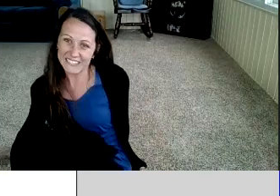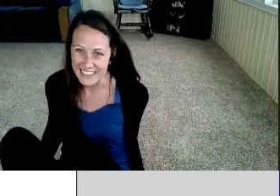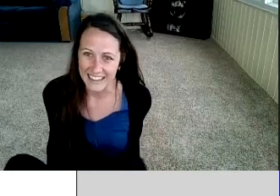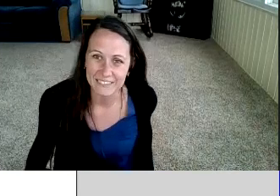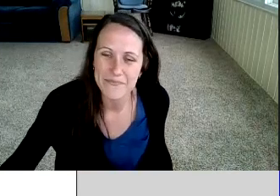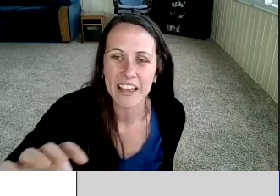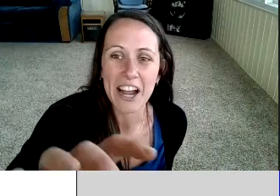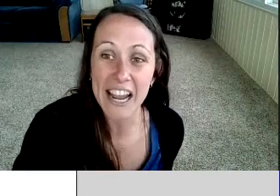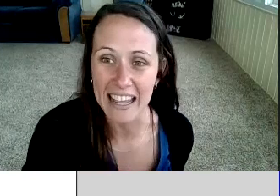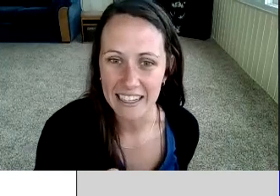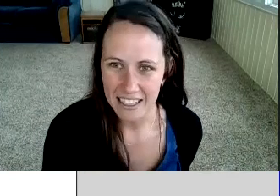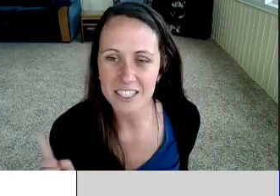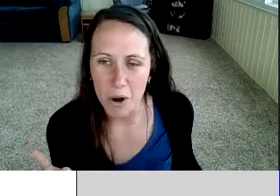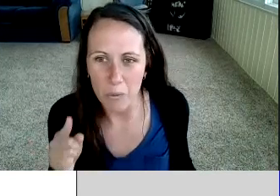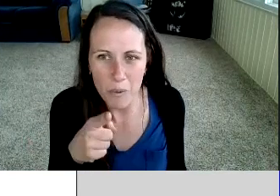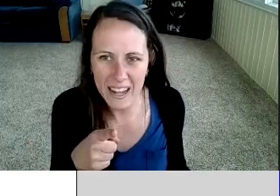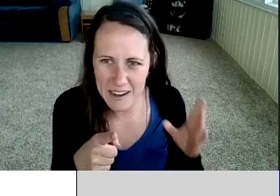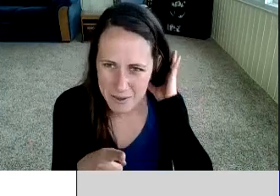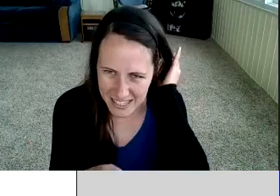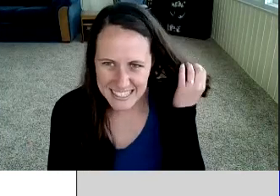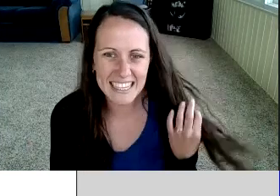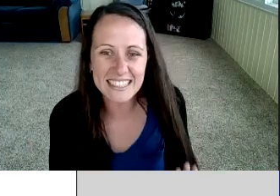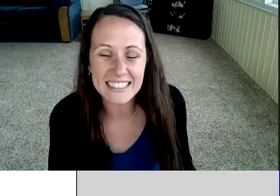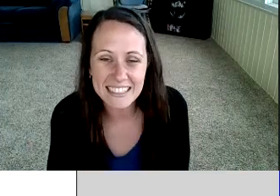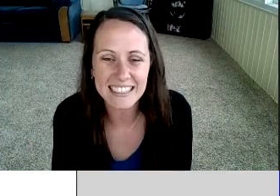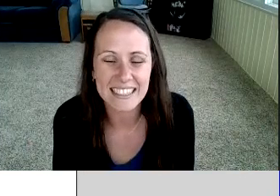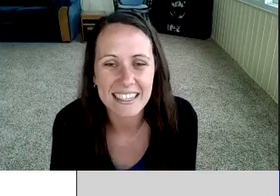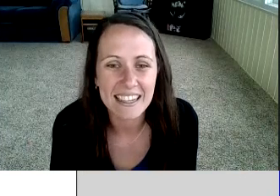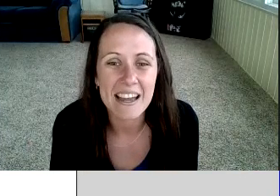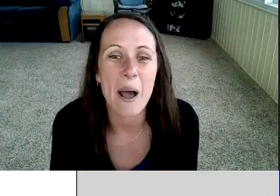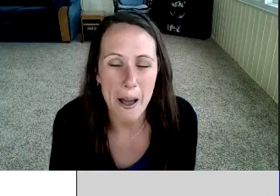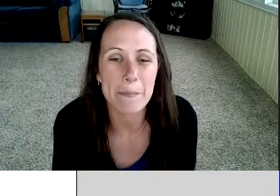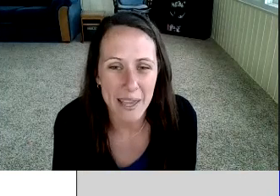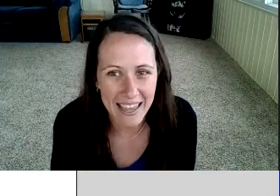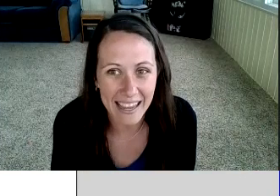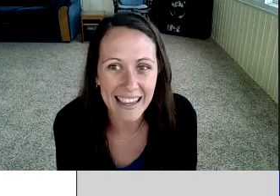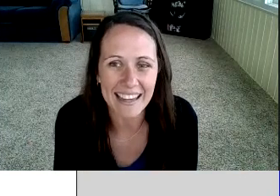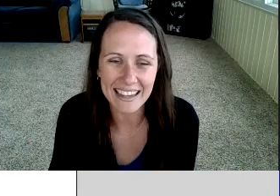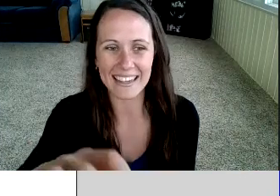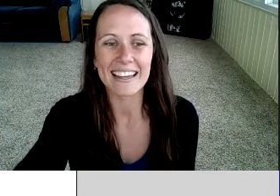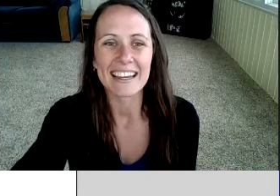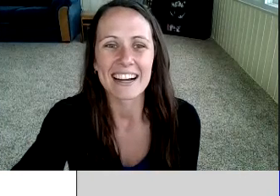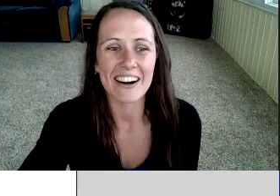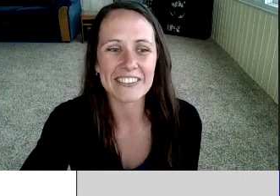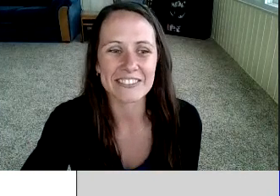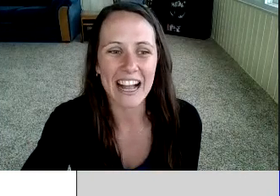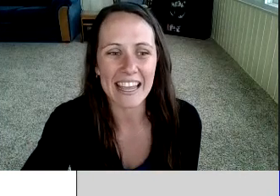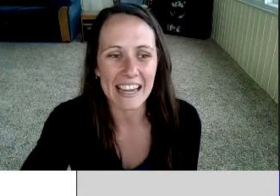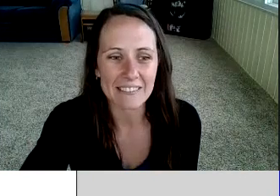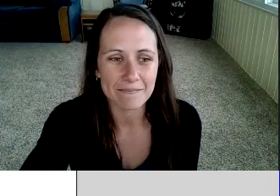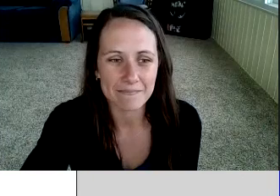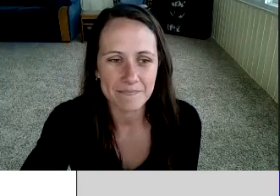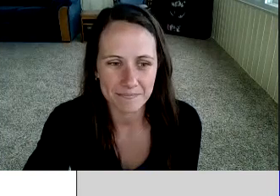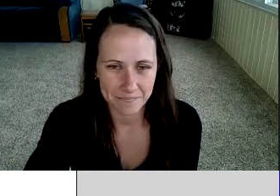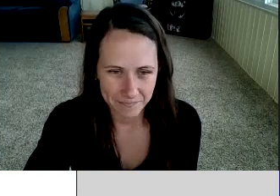Have fun with it. All right, so what animal is this? A pig. All